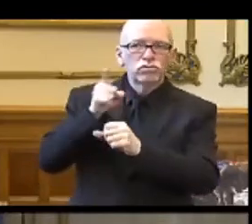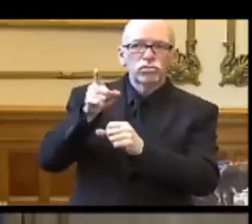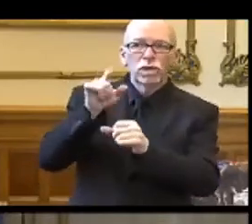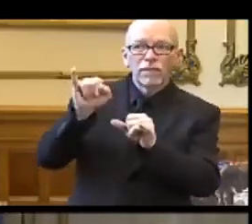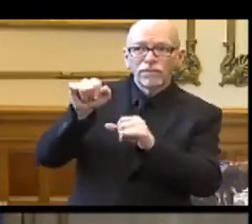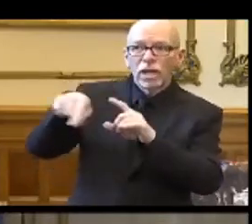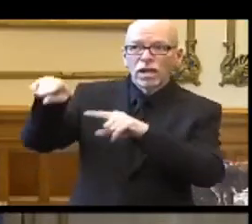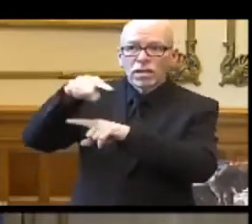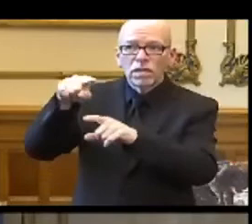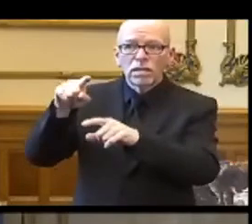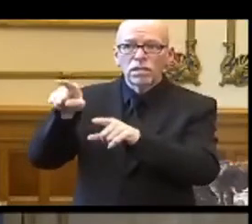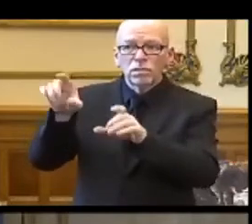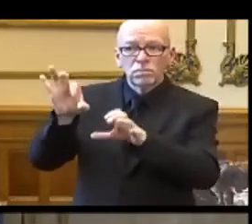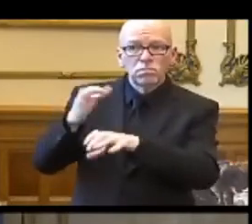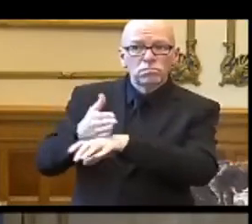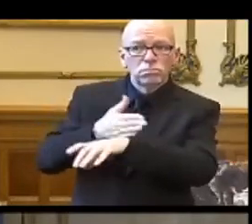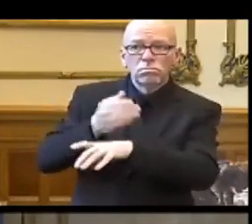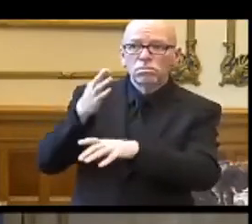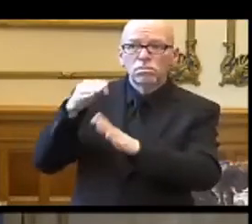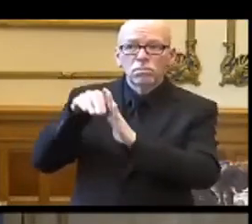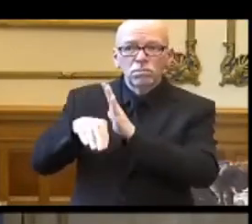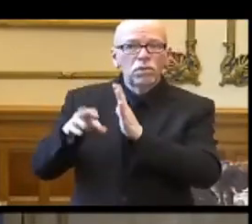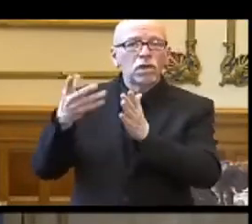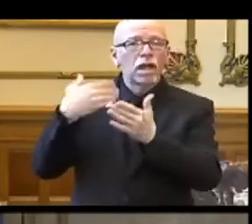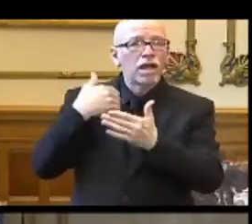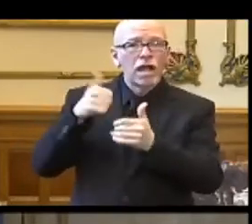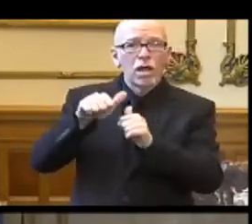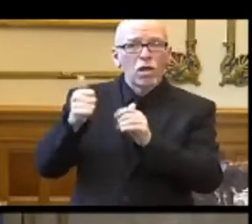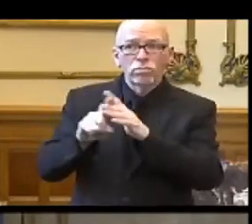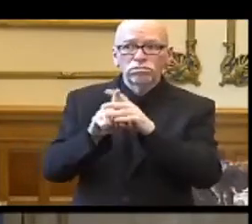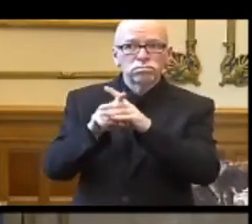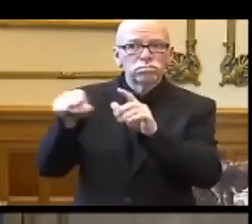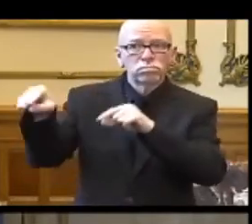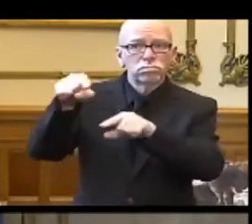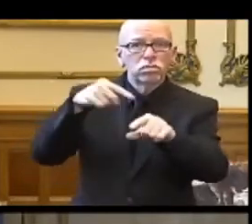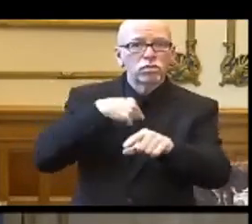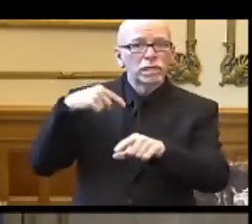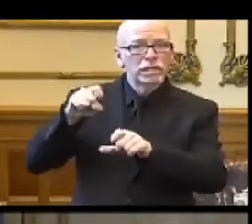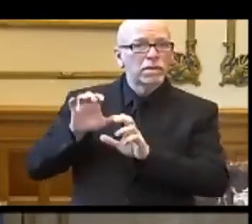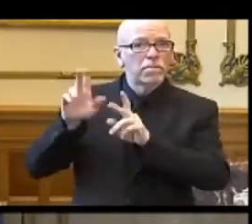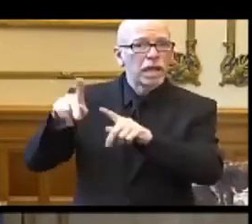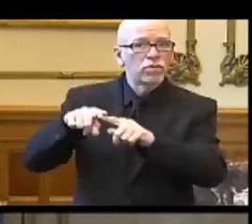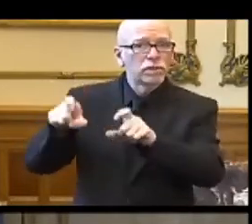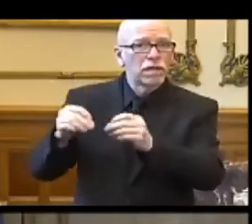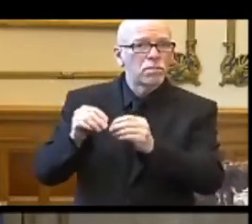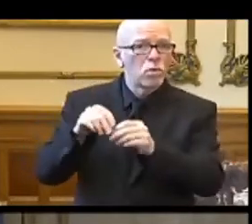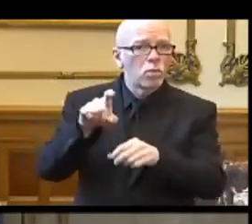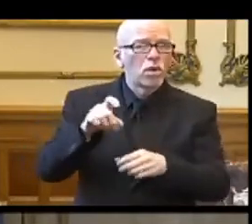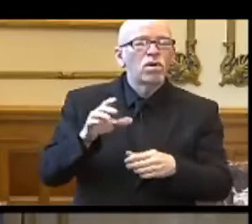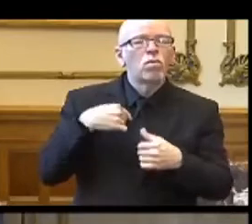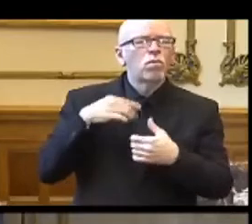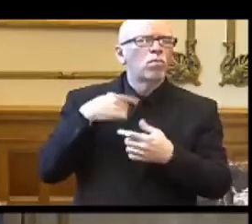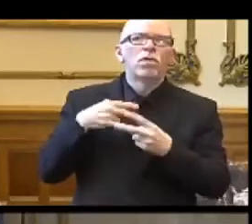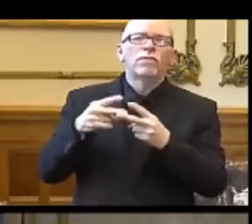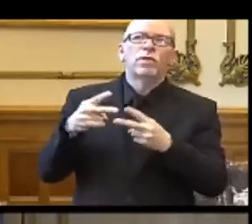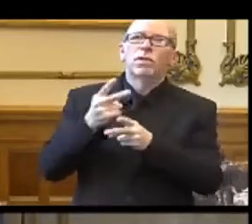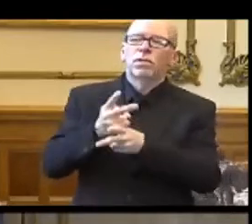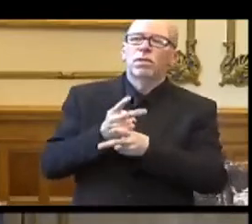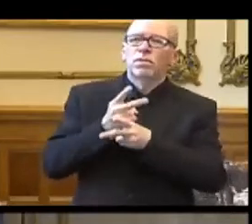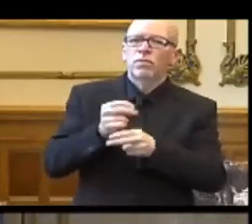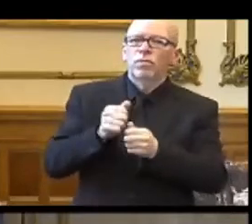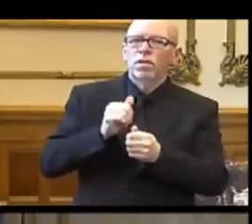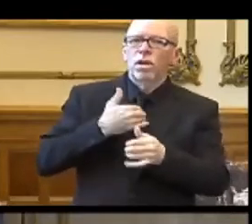are doing, whether they have any more signs or symptoms with individuals that may be infected that we need to get back in and test. So we're very, very careful about